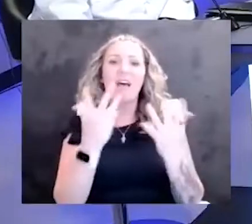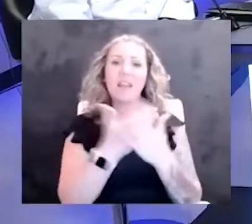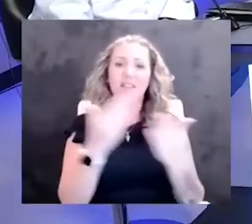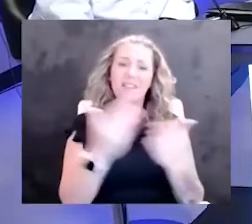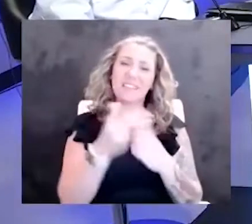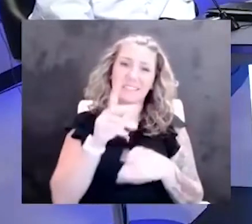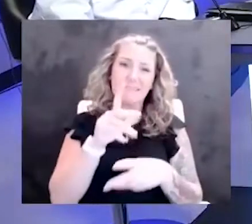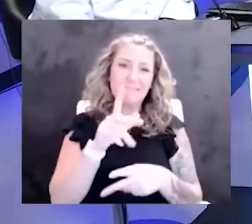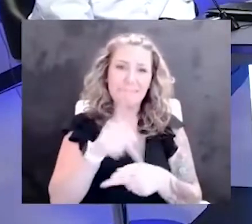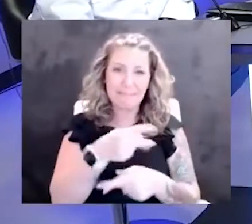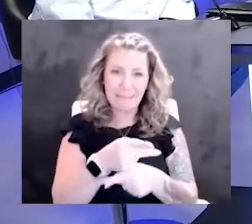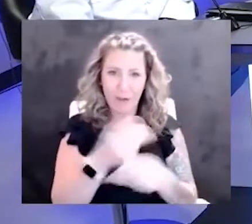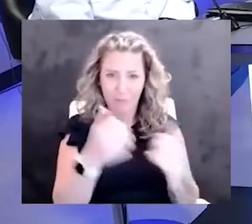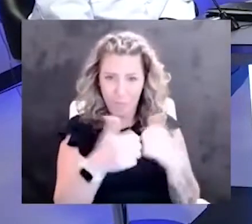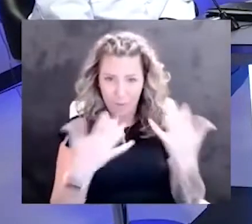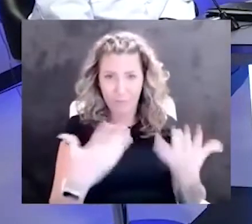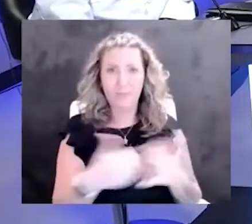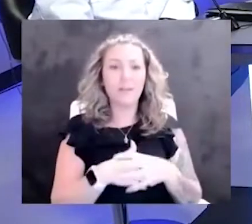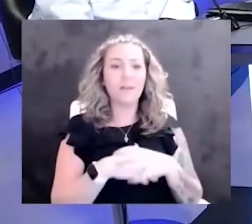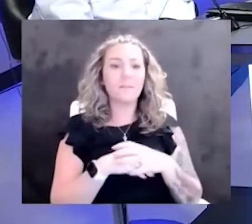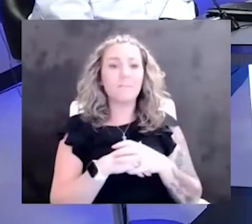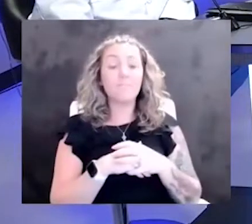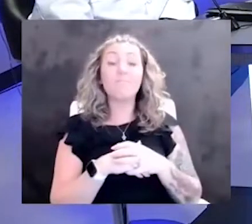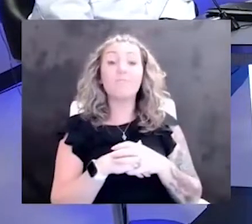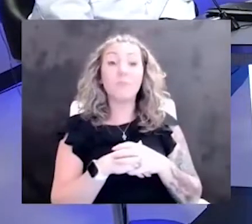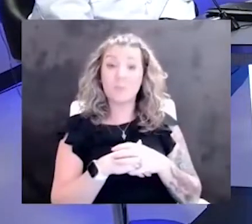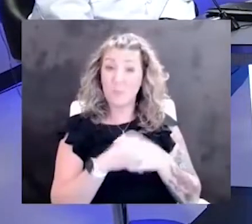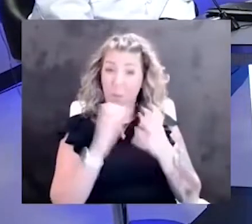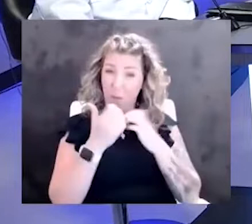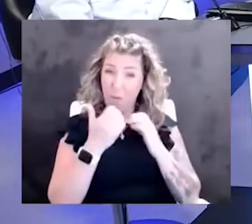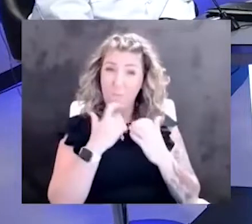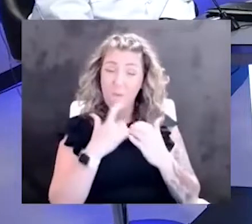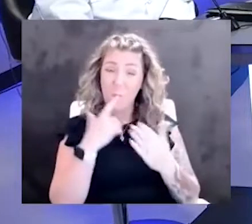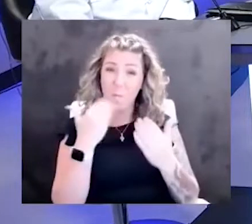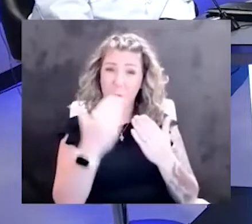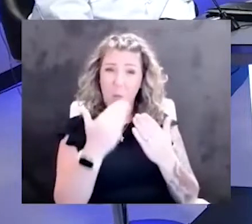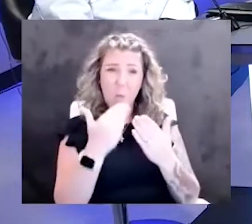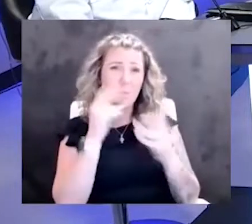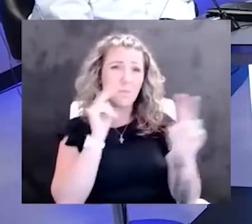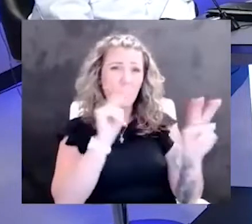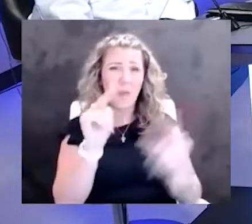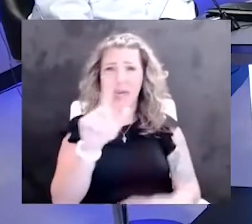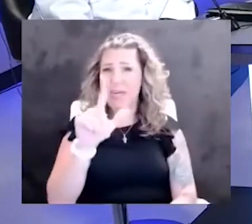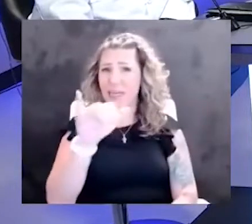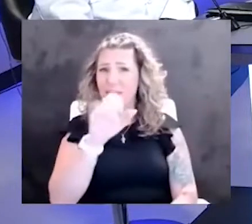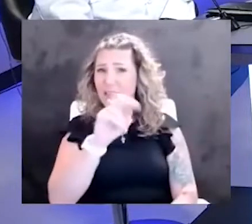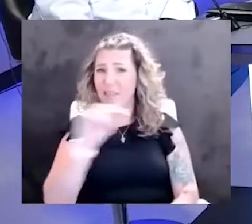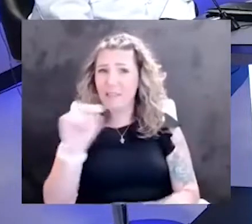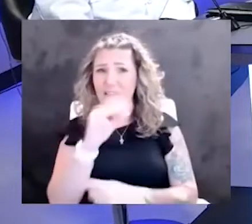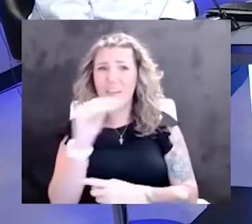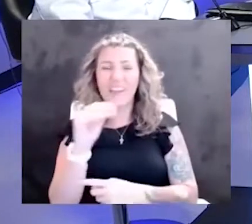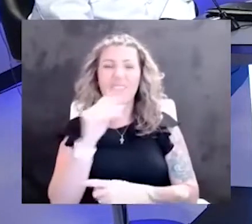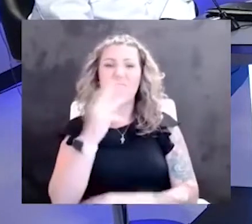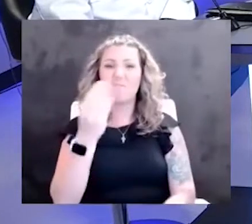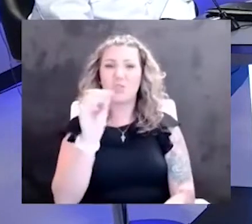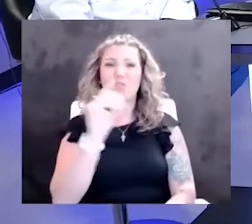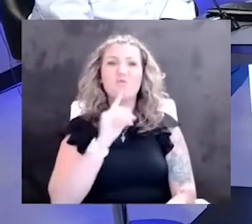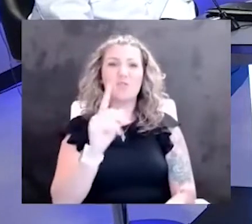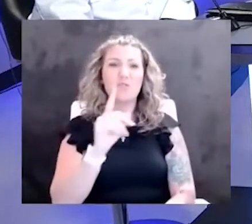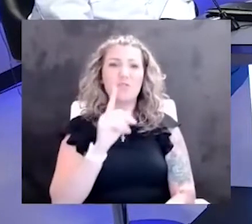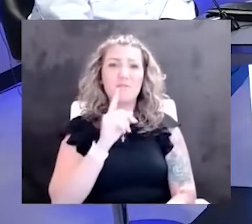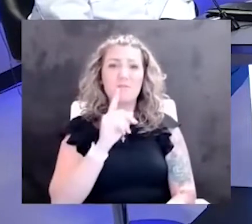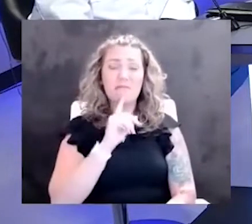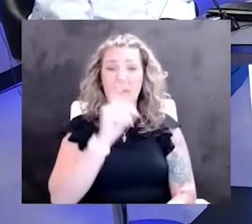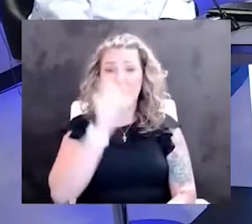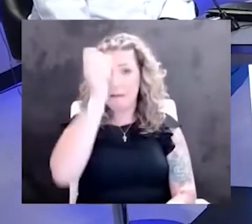we do. And how closely are you watching the reports out of Lynn and Livingston counties in Missouri where wastewater tests showed the India variant, or the Delta variant as we